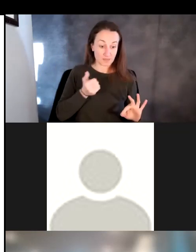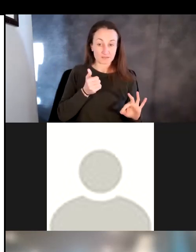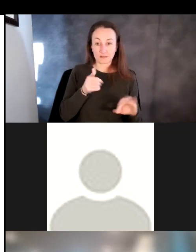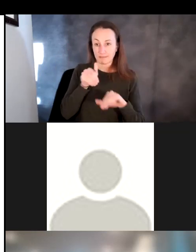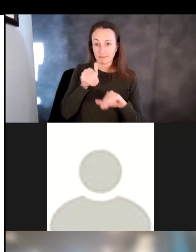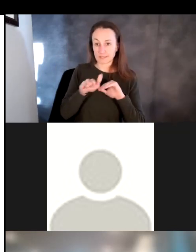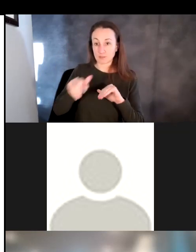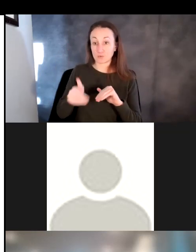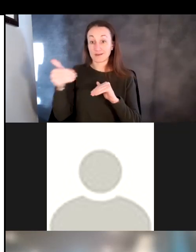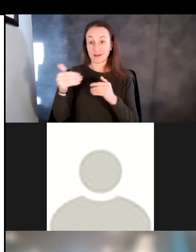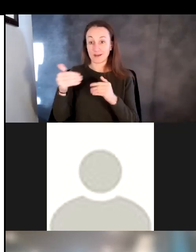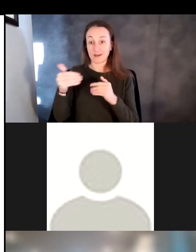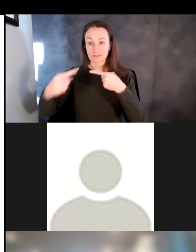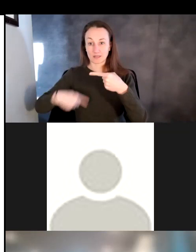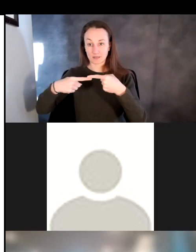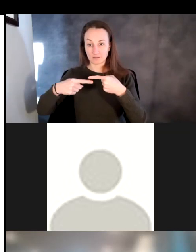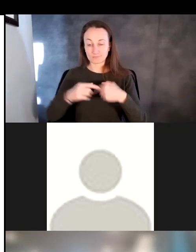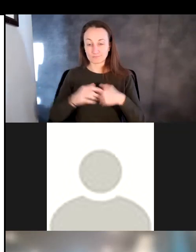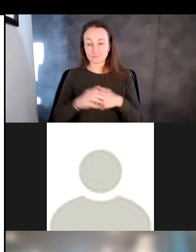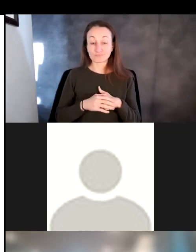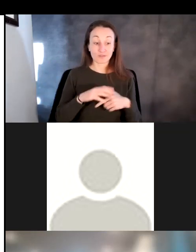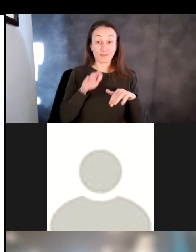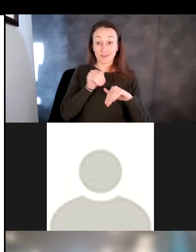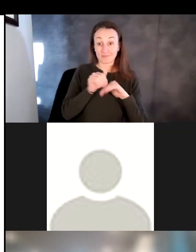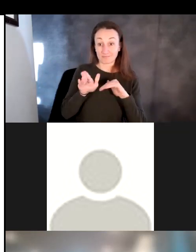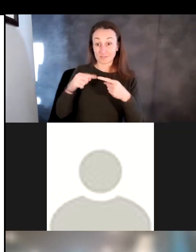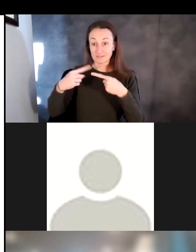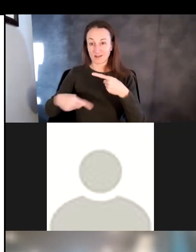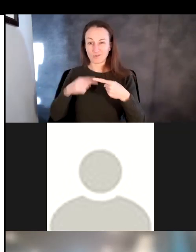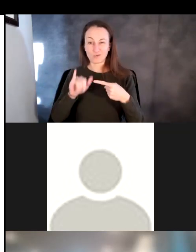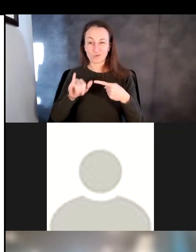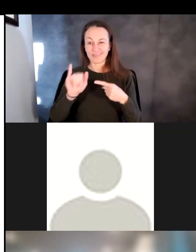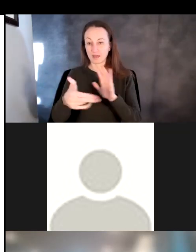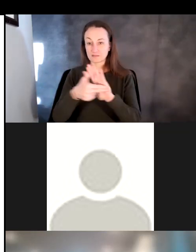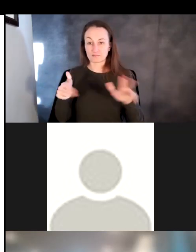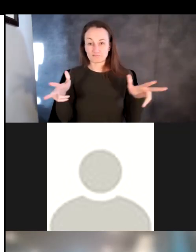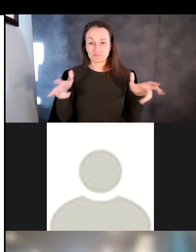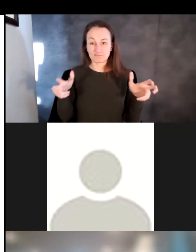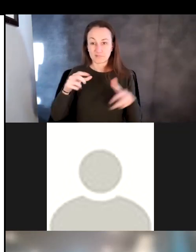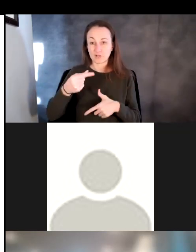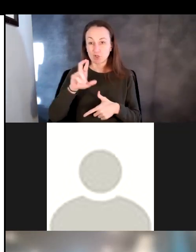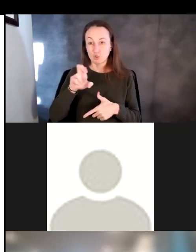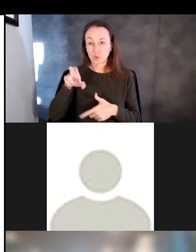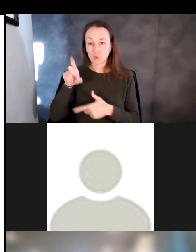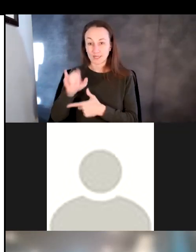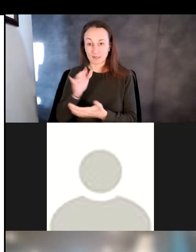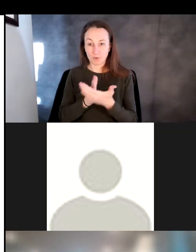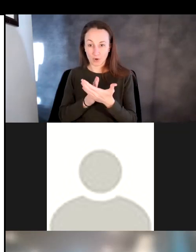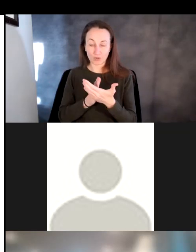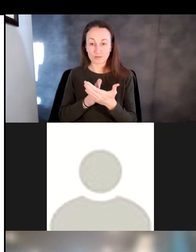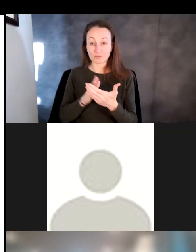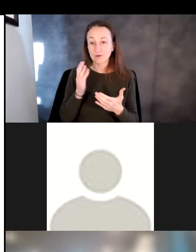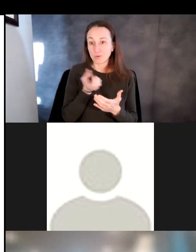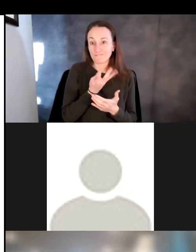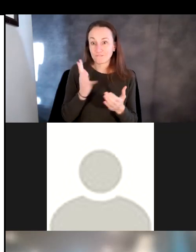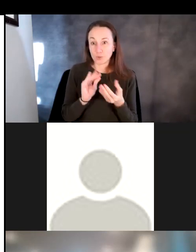And that fixing the best and sending it into the next cycle, that's the greedy part of the search. So local few mutations, greedy, we're just taking the